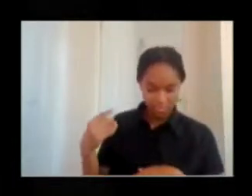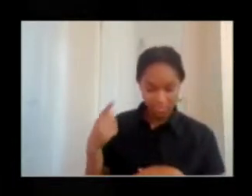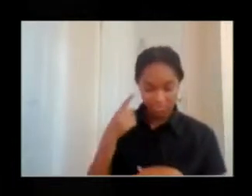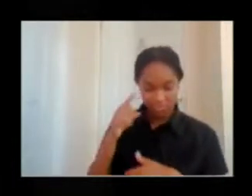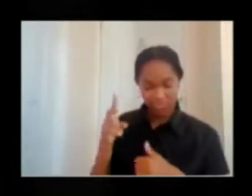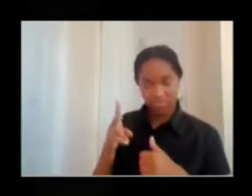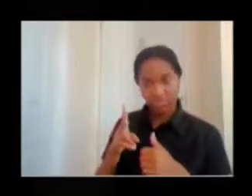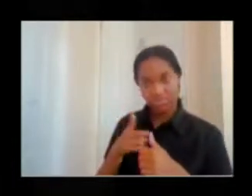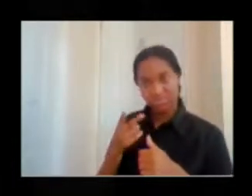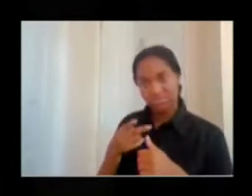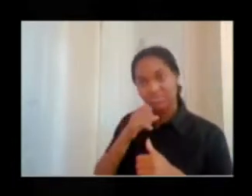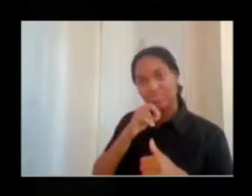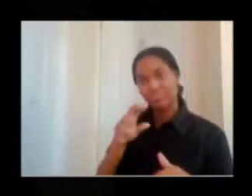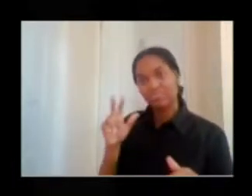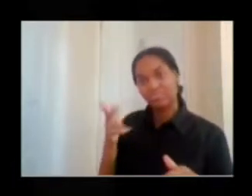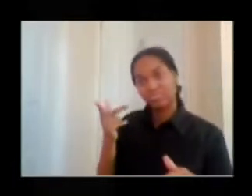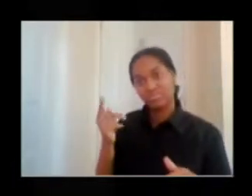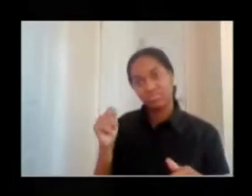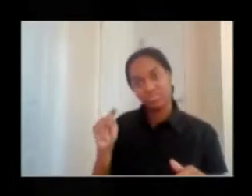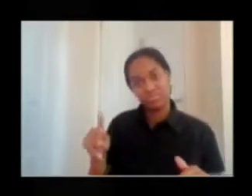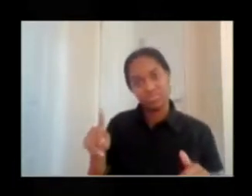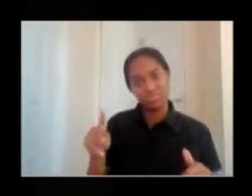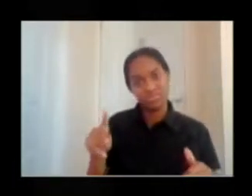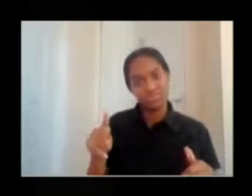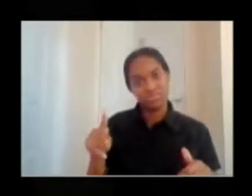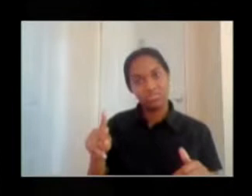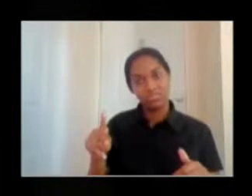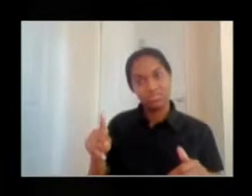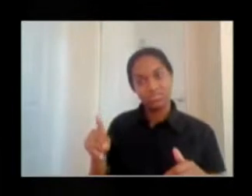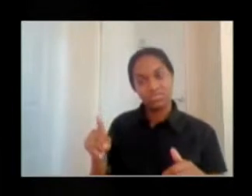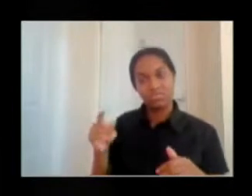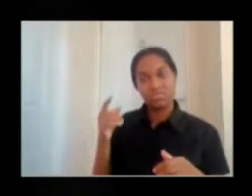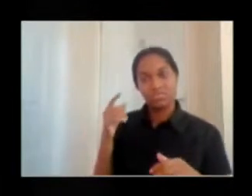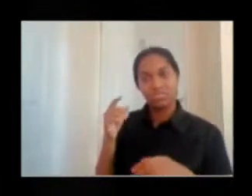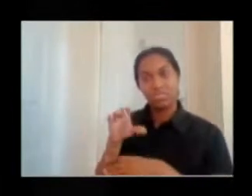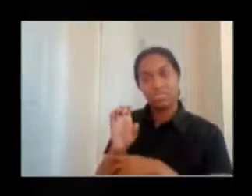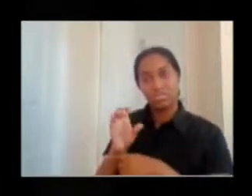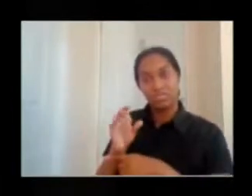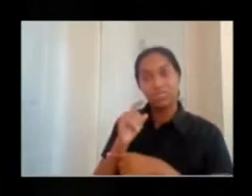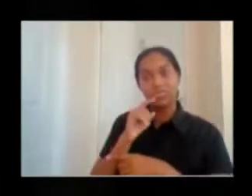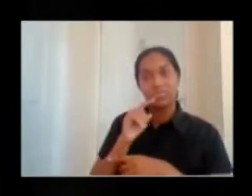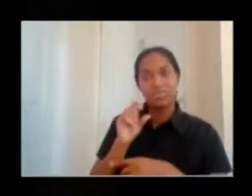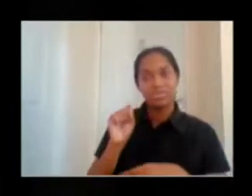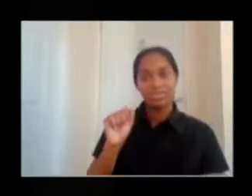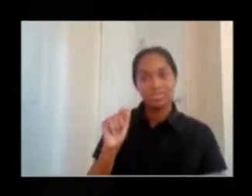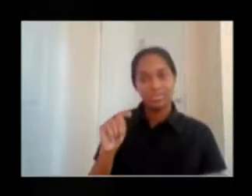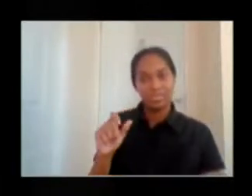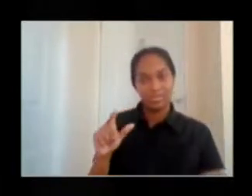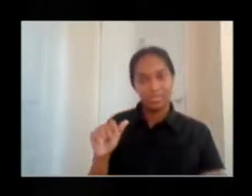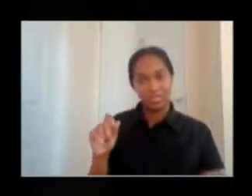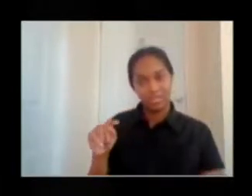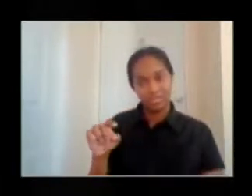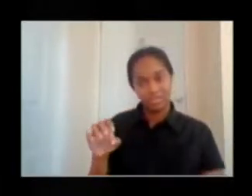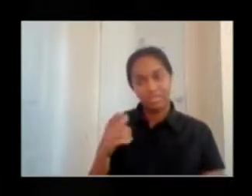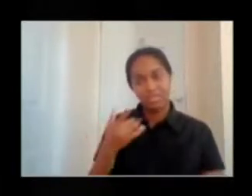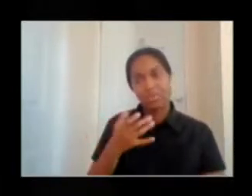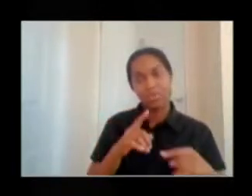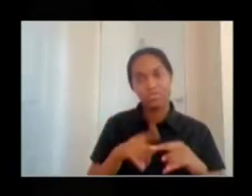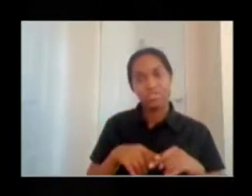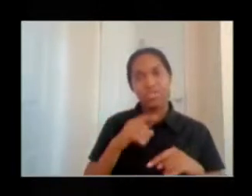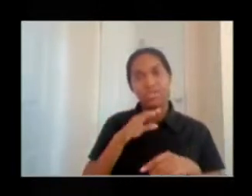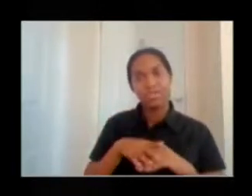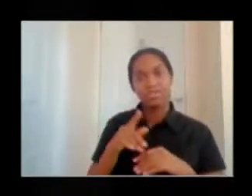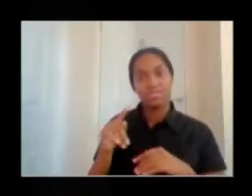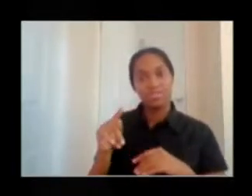or third TV, they don't want to hook up, cable or satellites. They just want to rely on the terrestrial TV for a second or